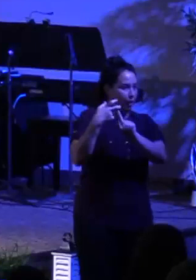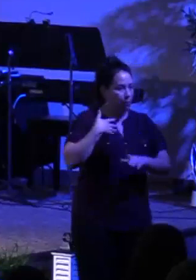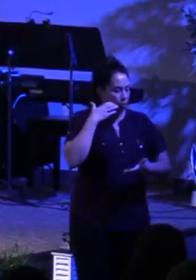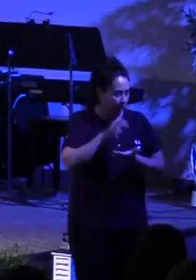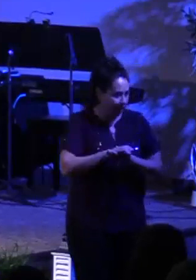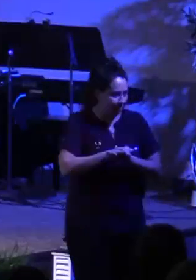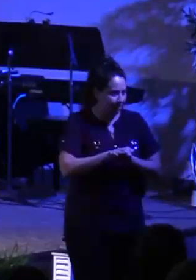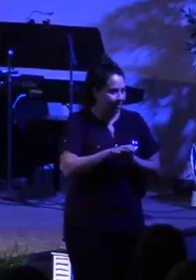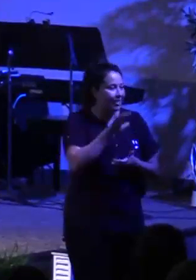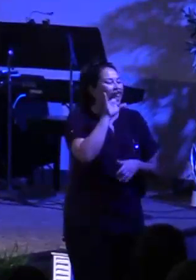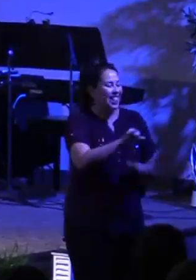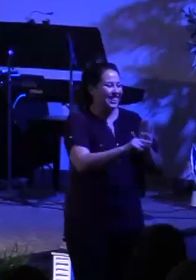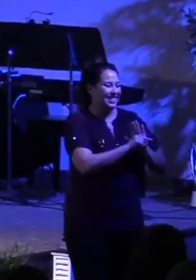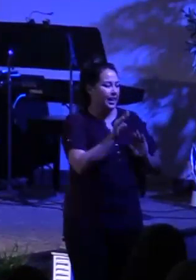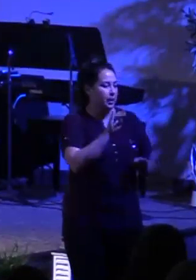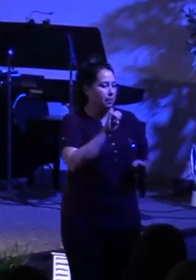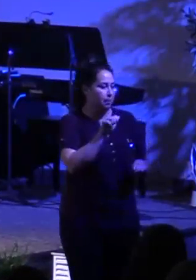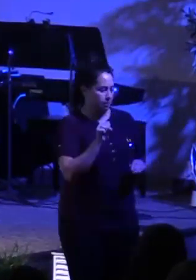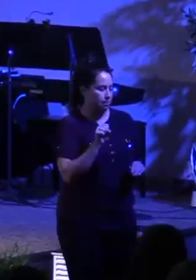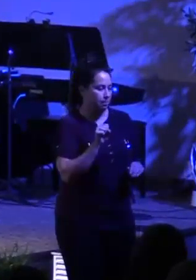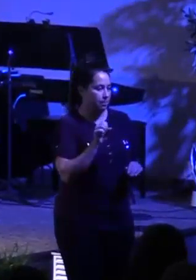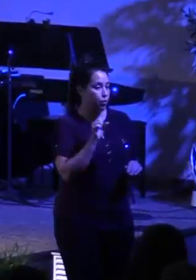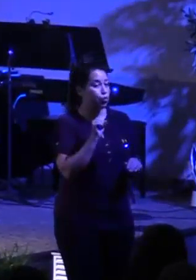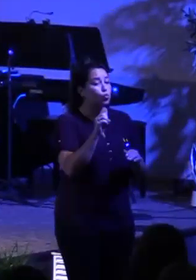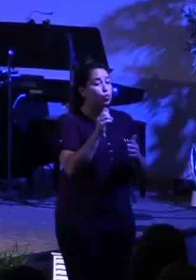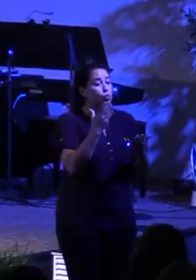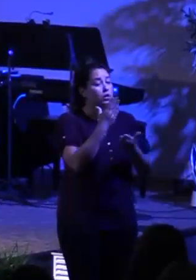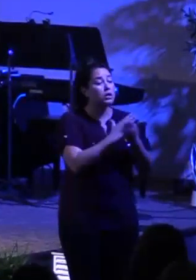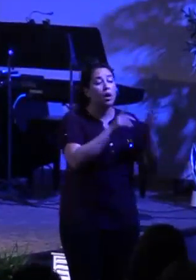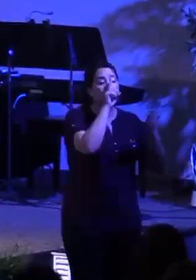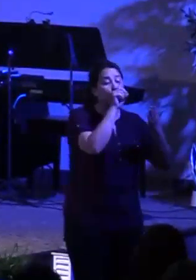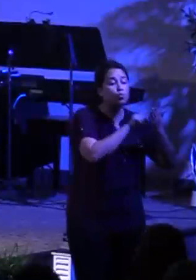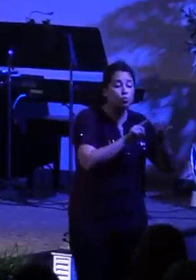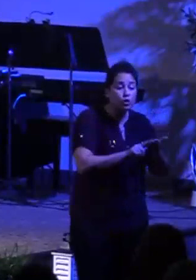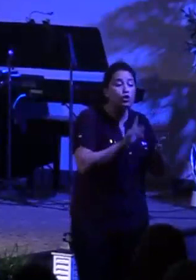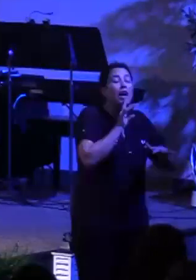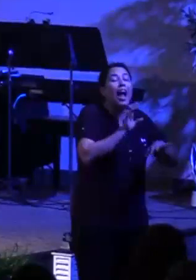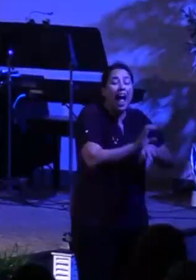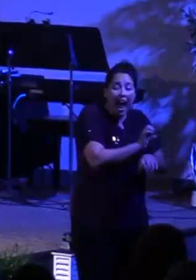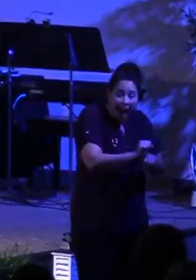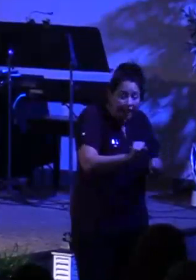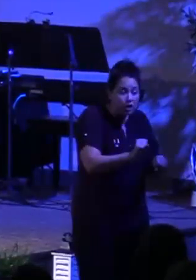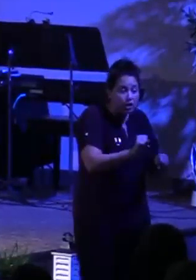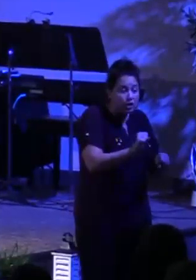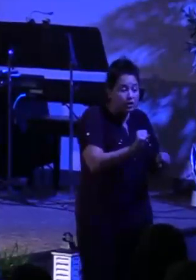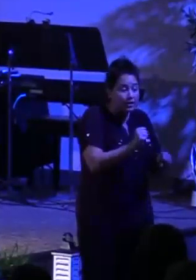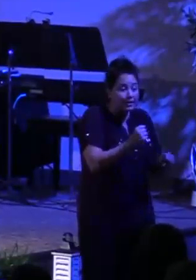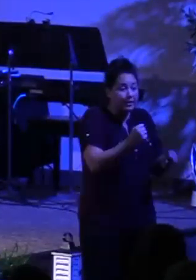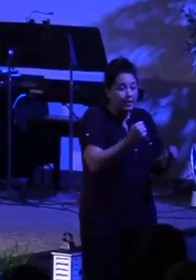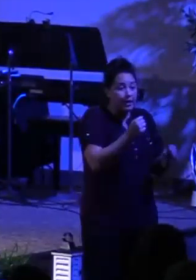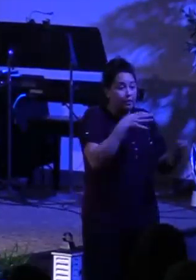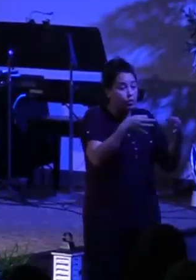That's negative bias, right? Some researchers actually claim that there's more